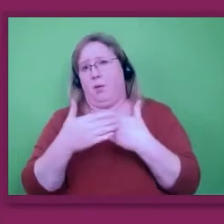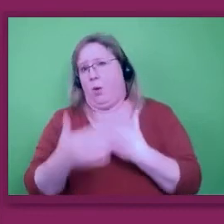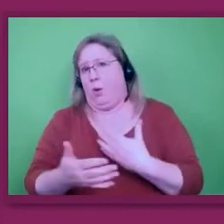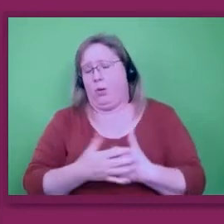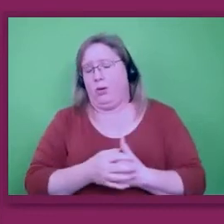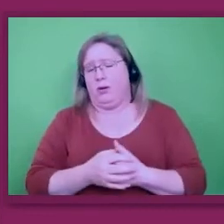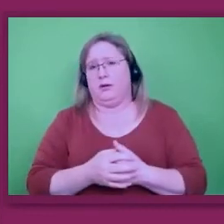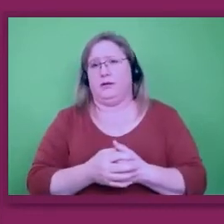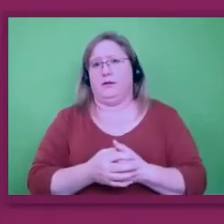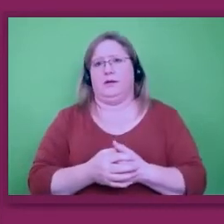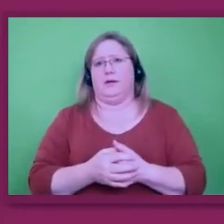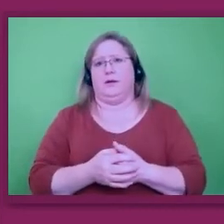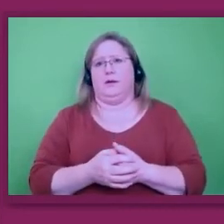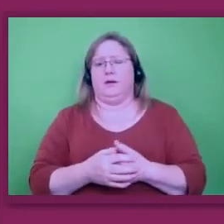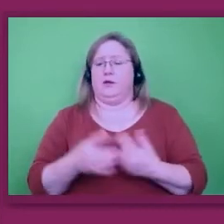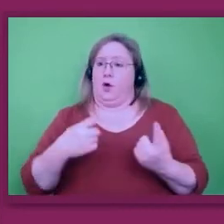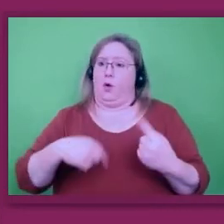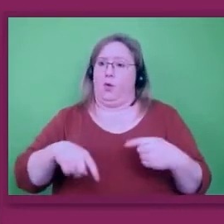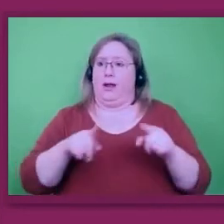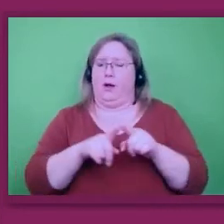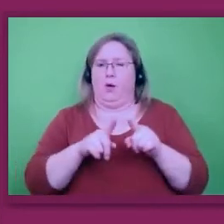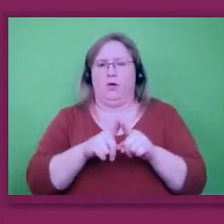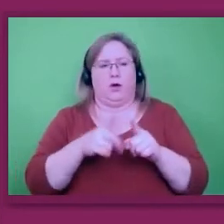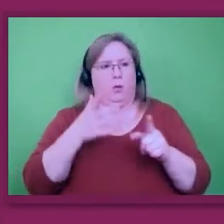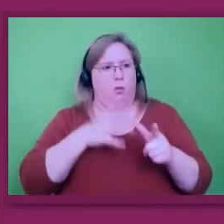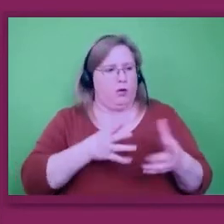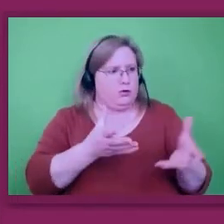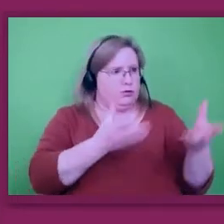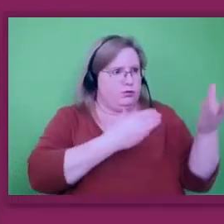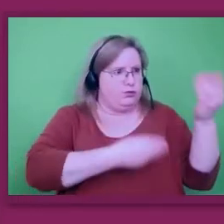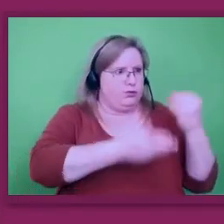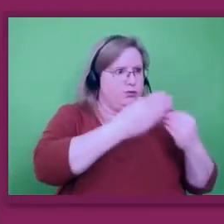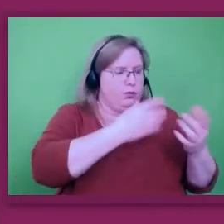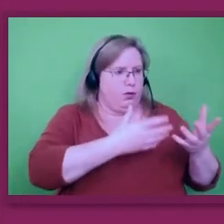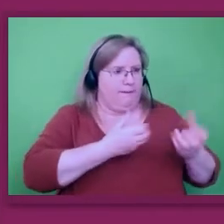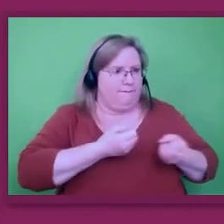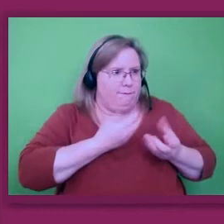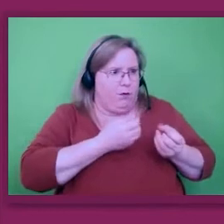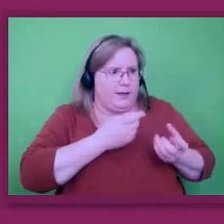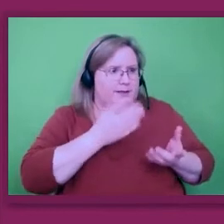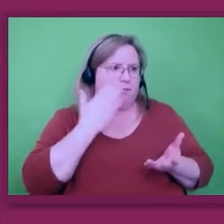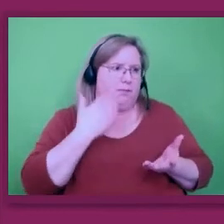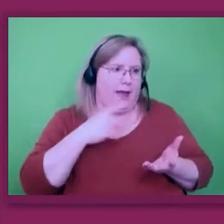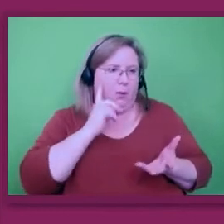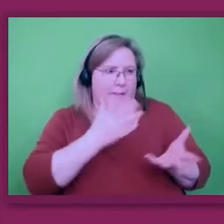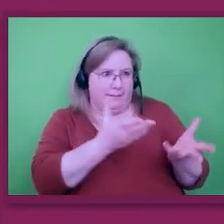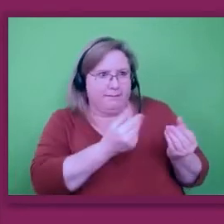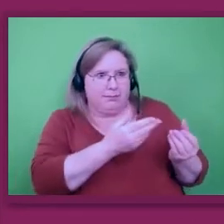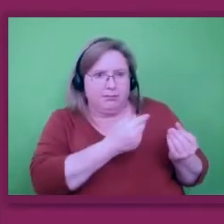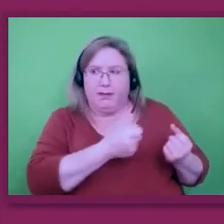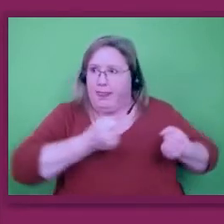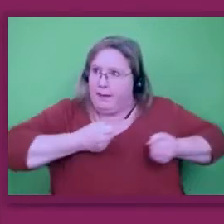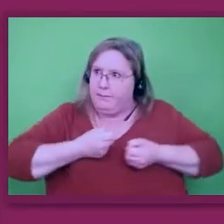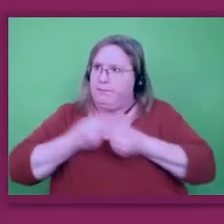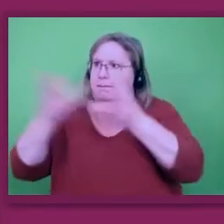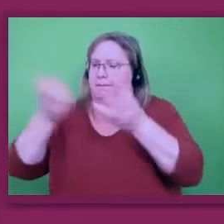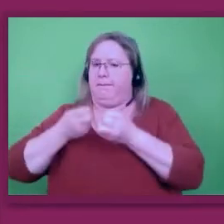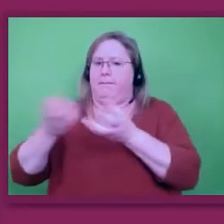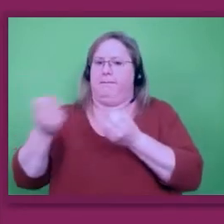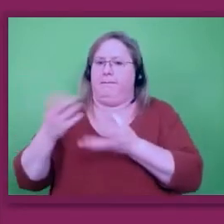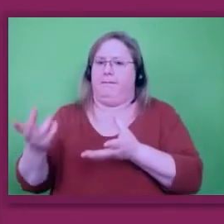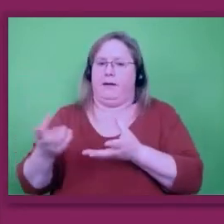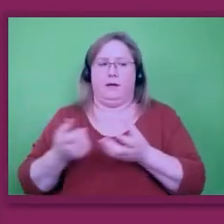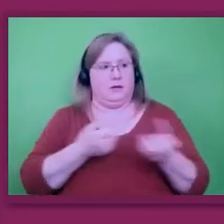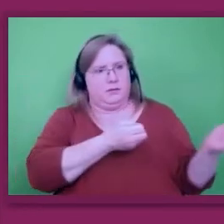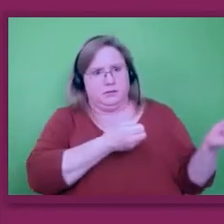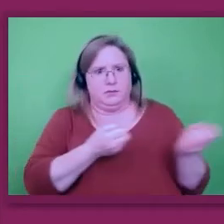We amplify, so we seek to amplify the voices of Black women. We tell their experiences, both good and bad, because we know that people